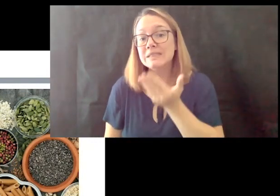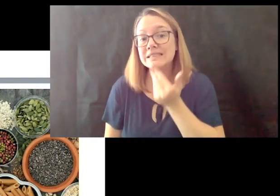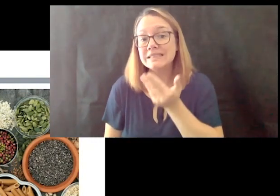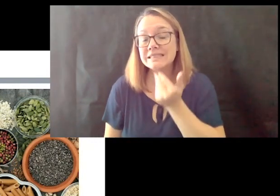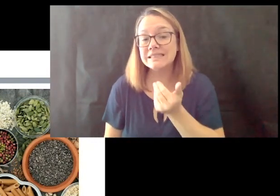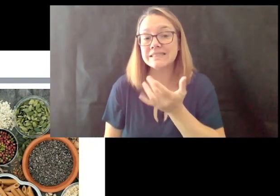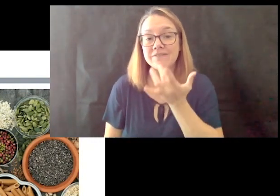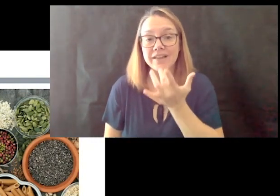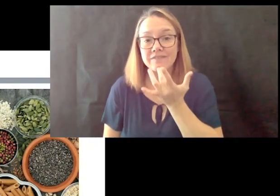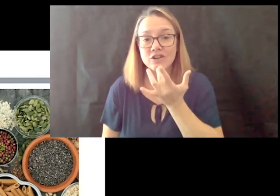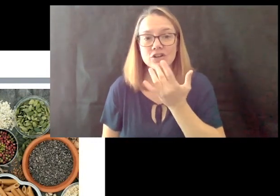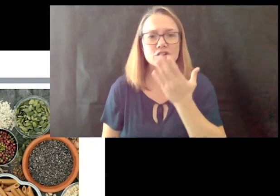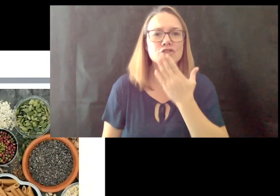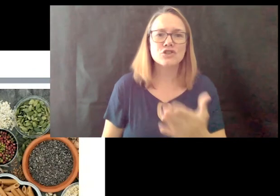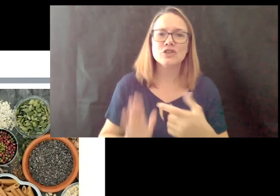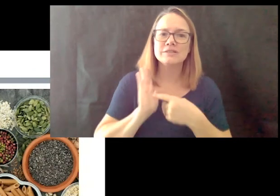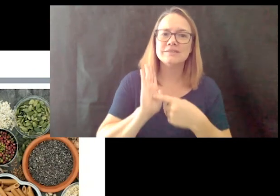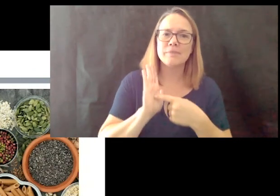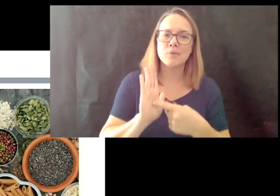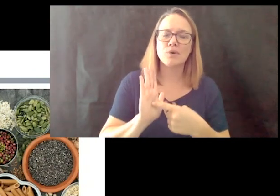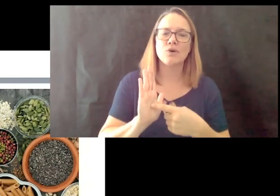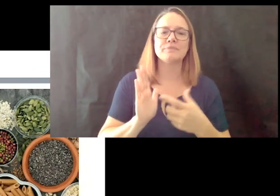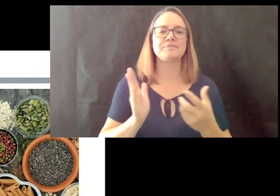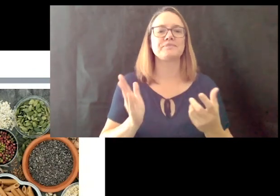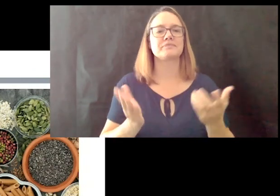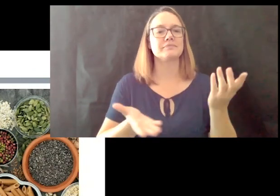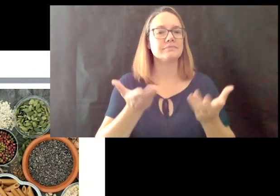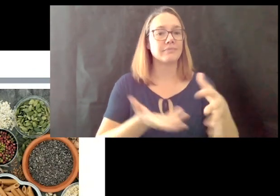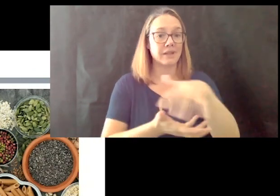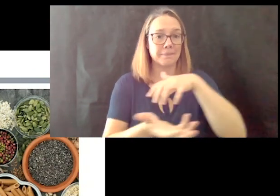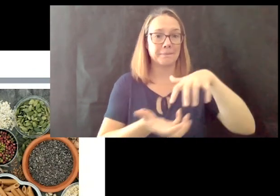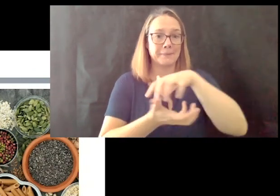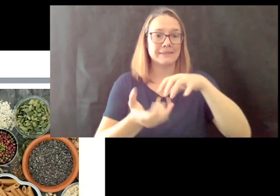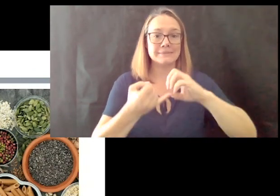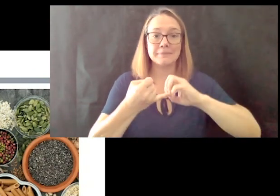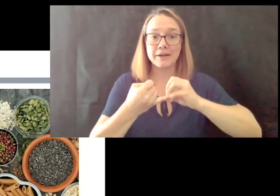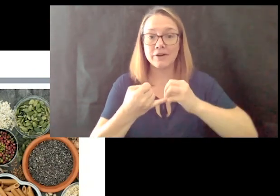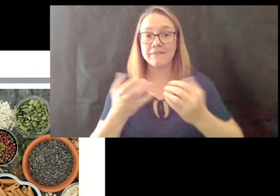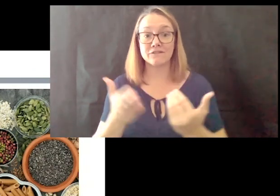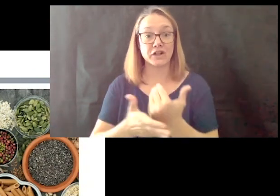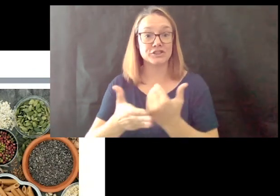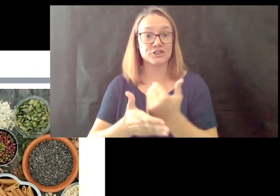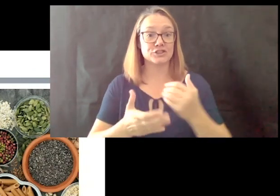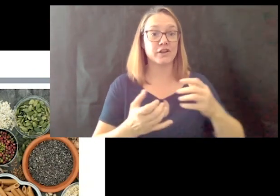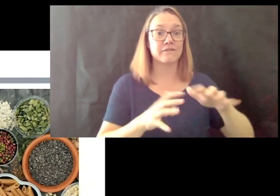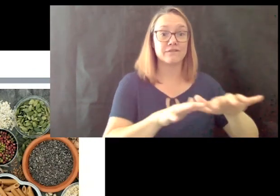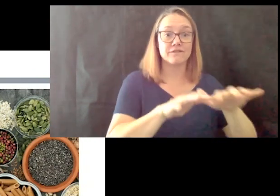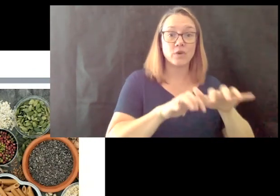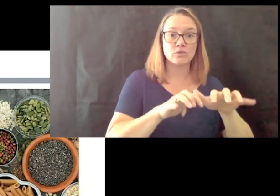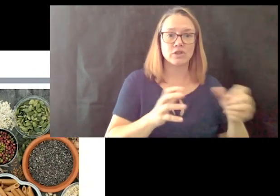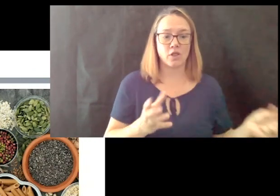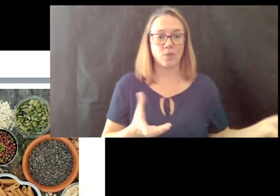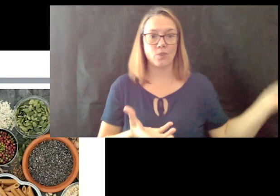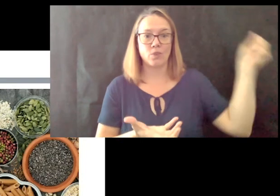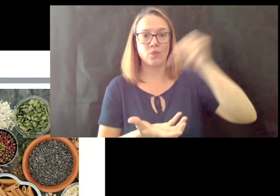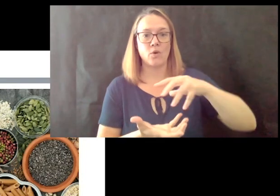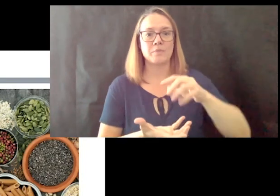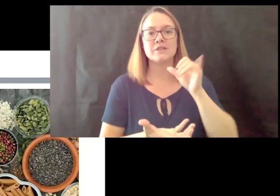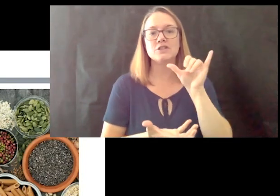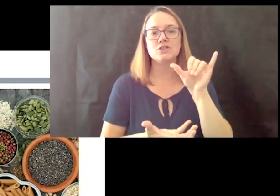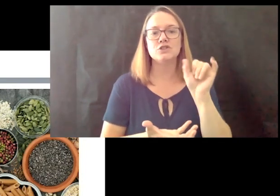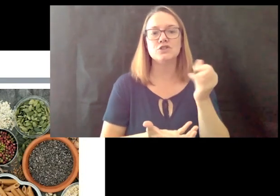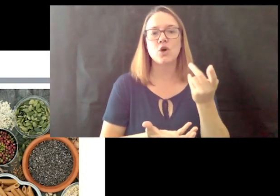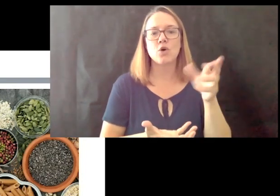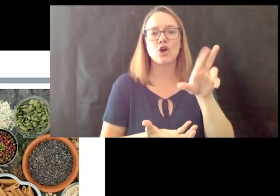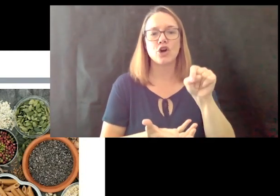flavor. Some good examples, try some mixed berries, either fresh or frozen. Throw them into some plain yogurt